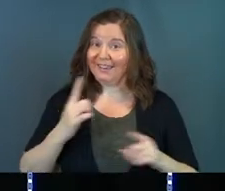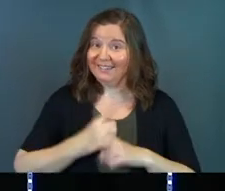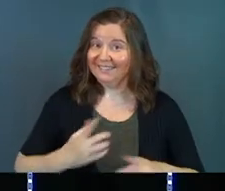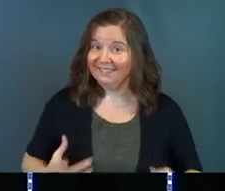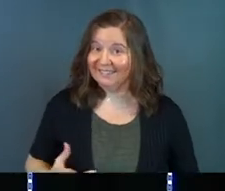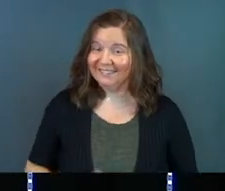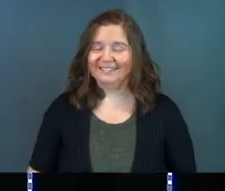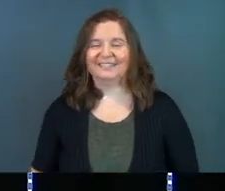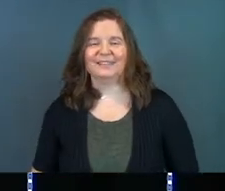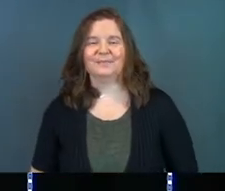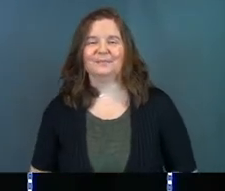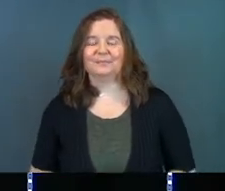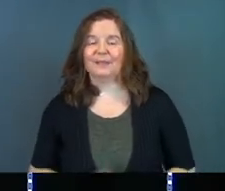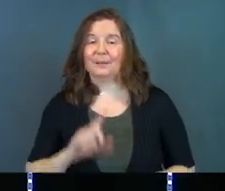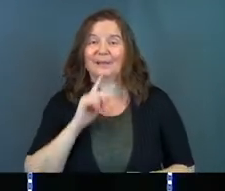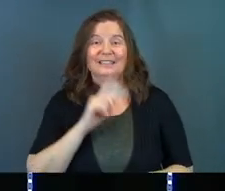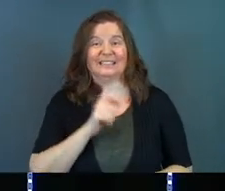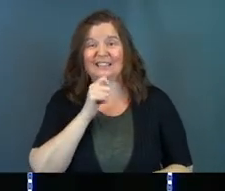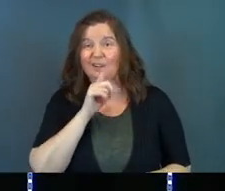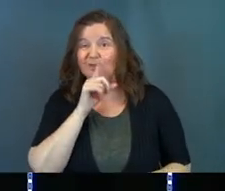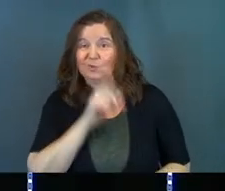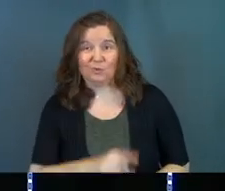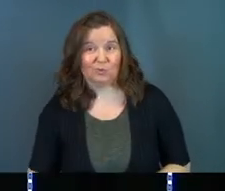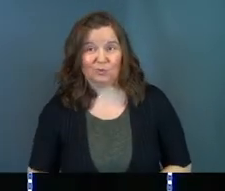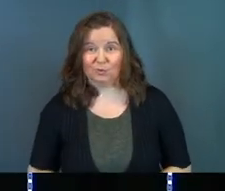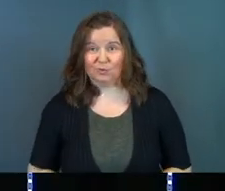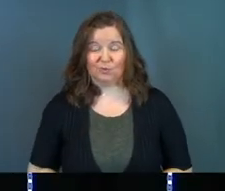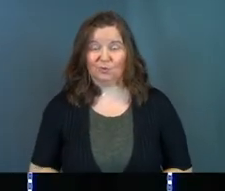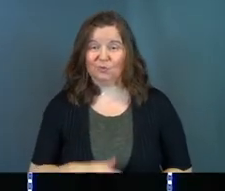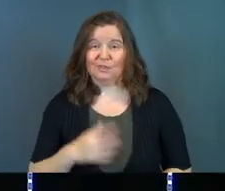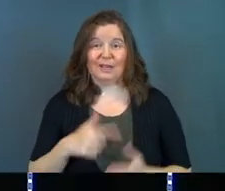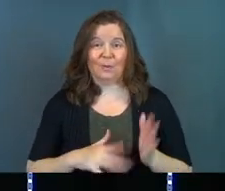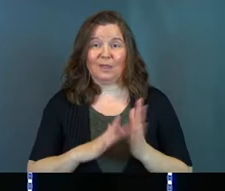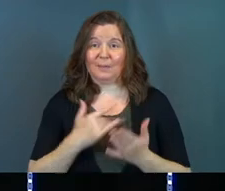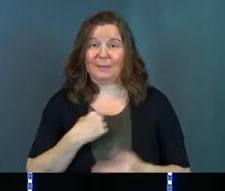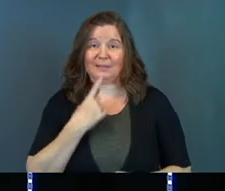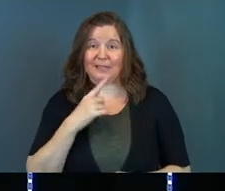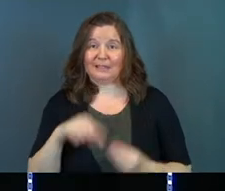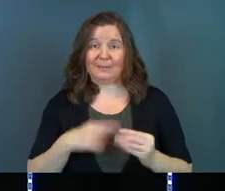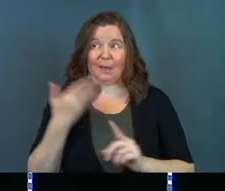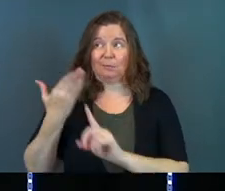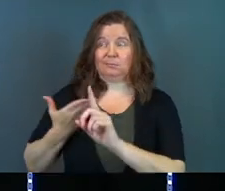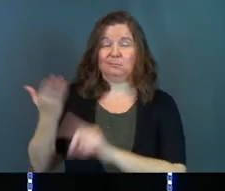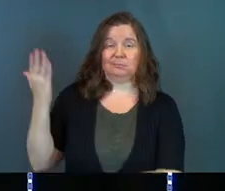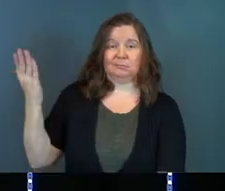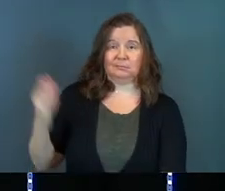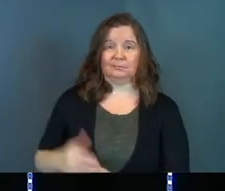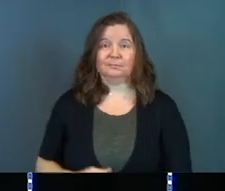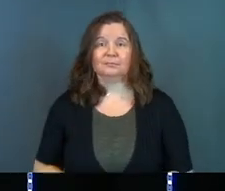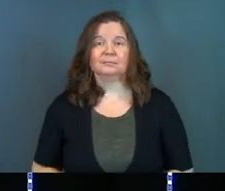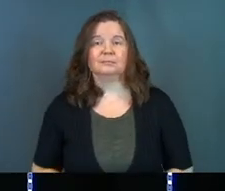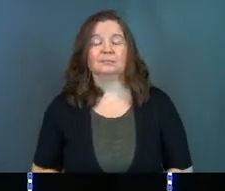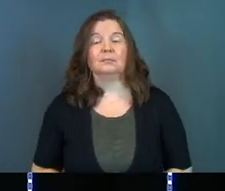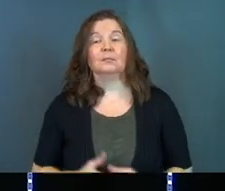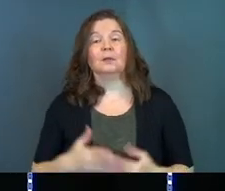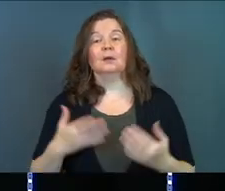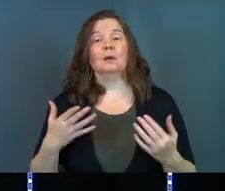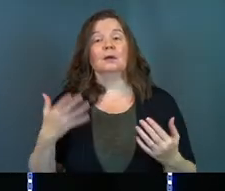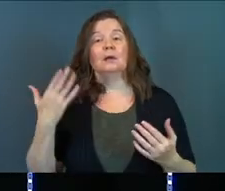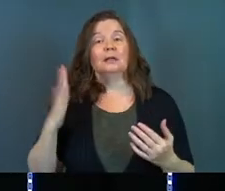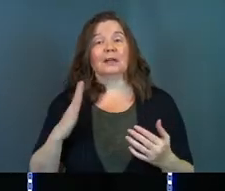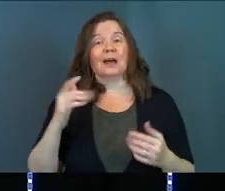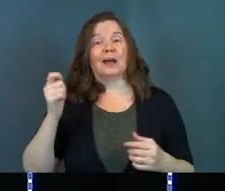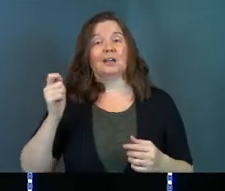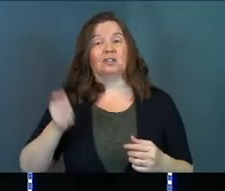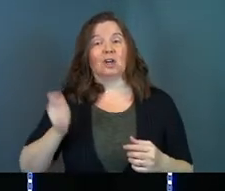right? It's just not true. It's just not what the Bible tells us about him. What God is